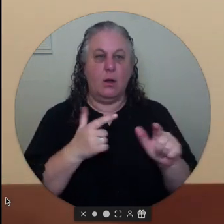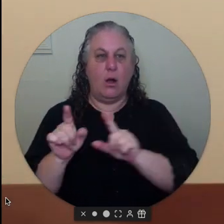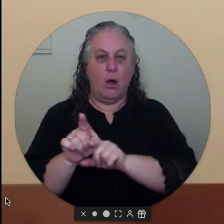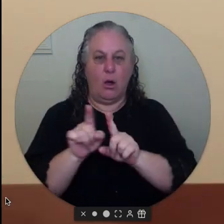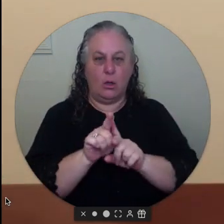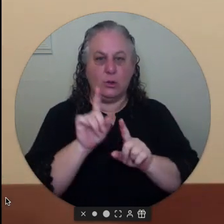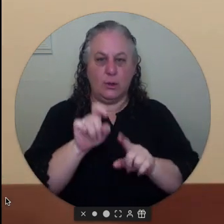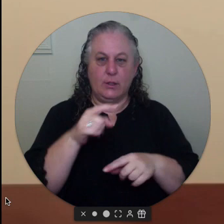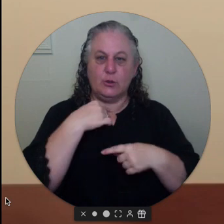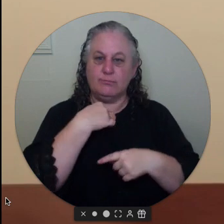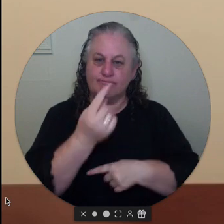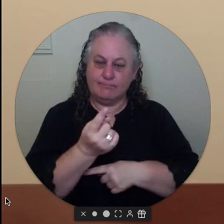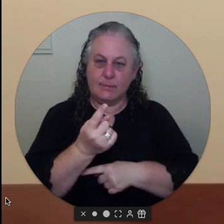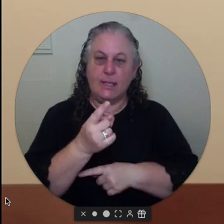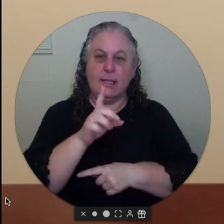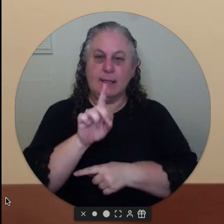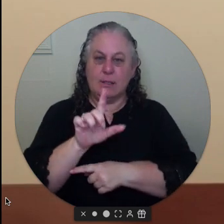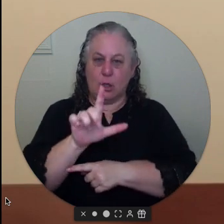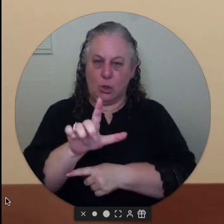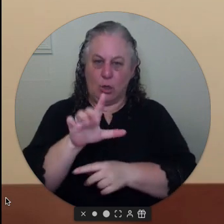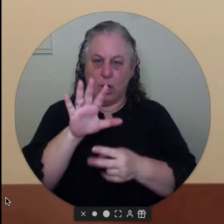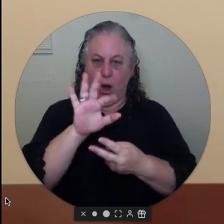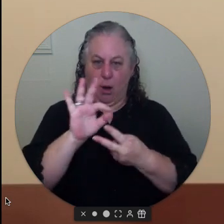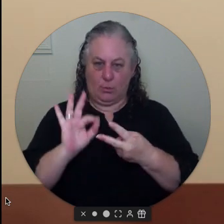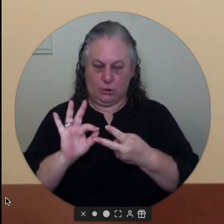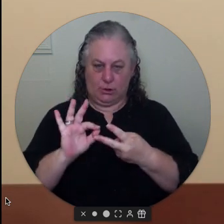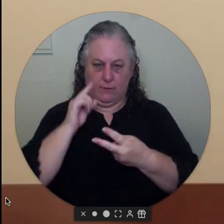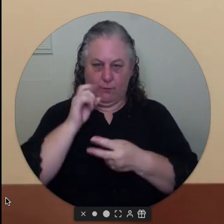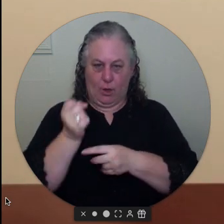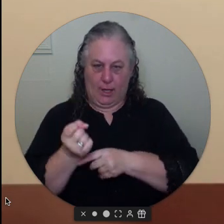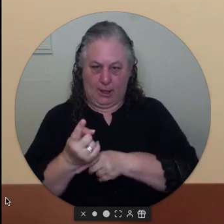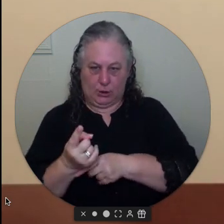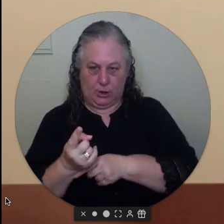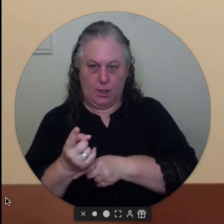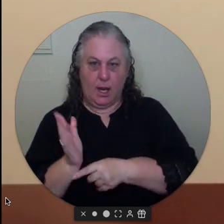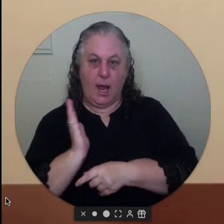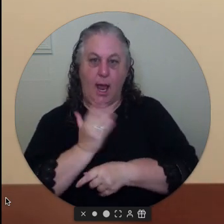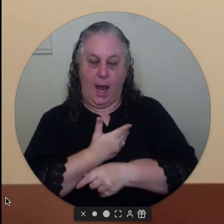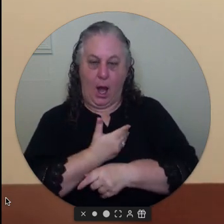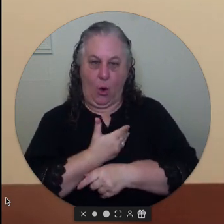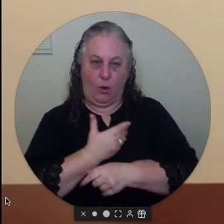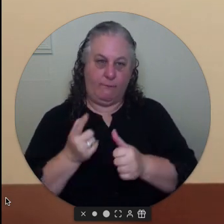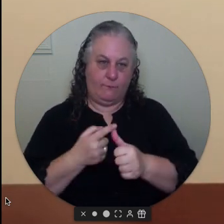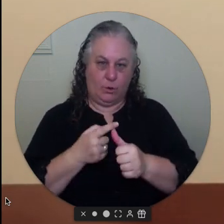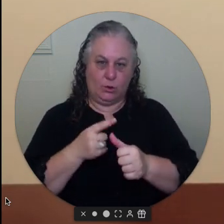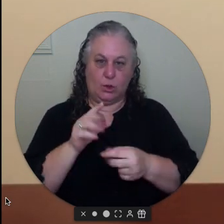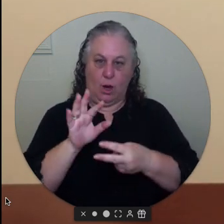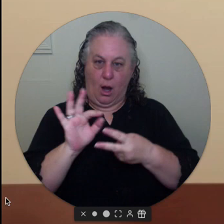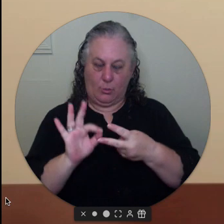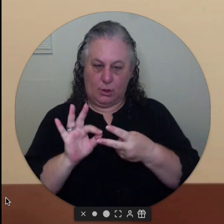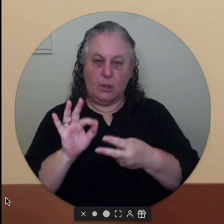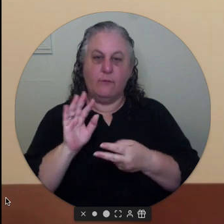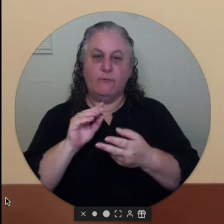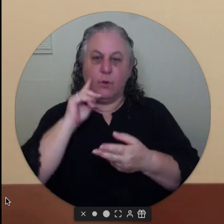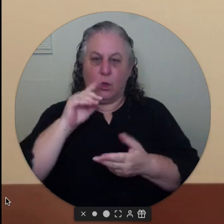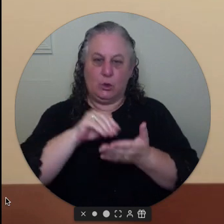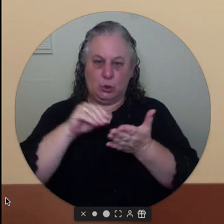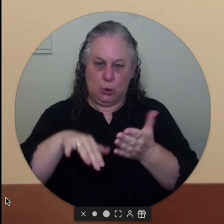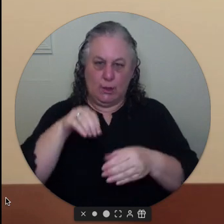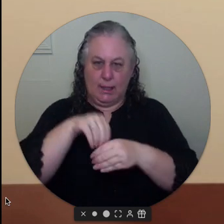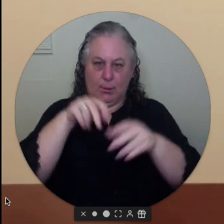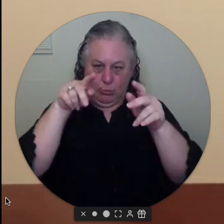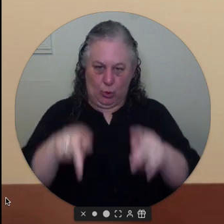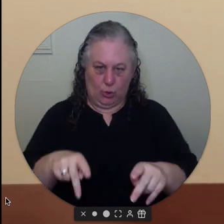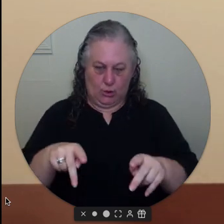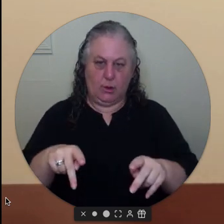you regarding distance learning options for next year. So I want to make sure and understand our default option is students are coming back in person, which we are so